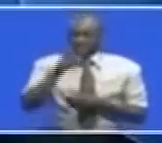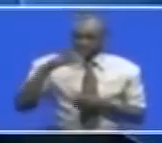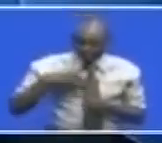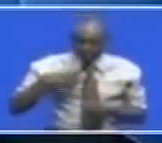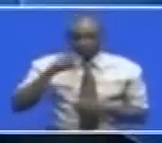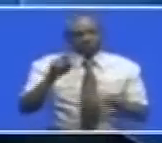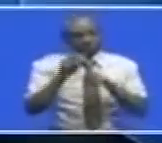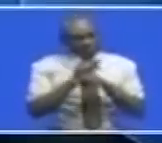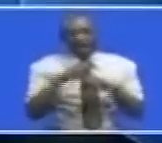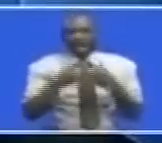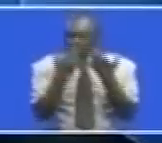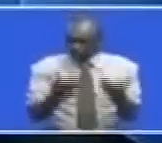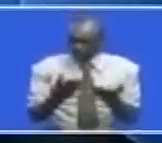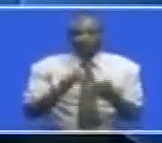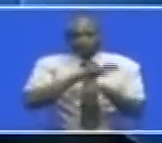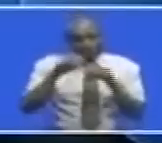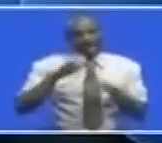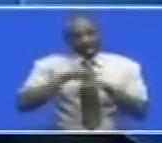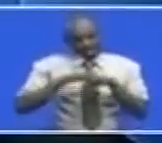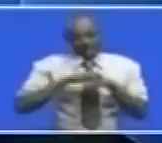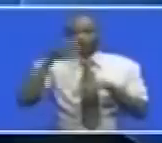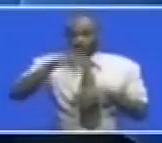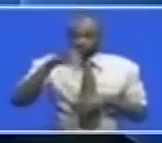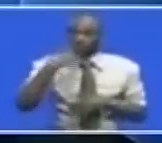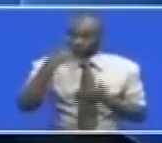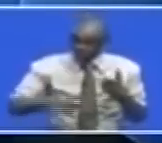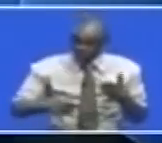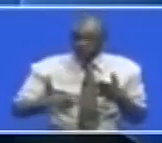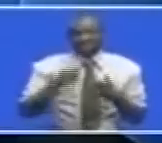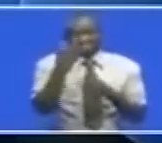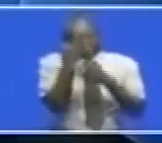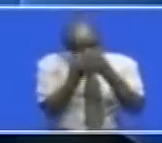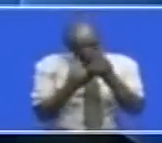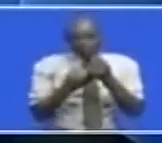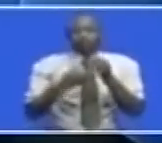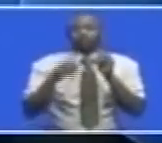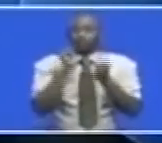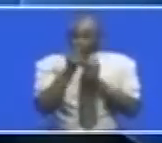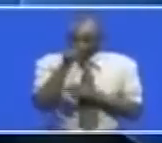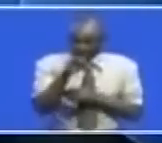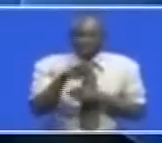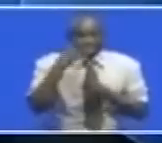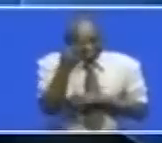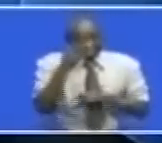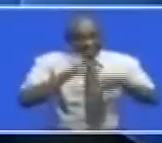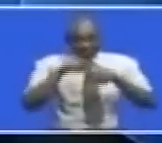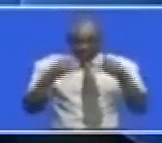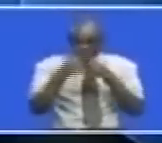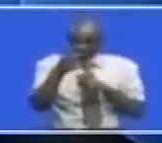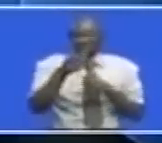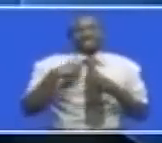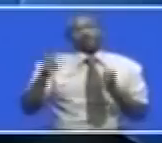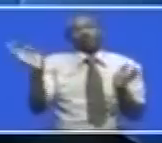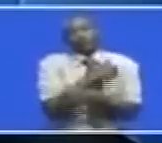year dealt a blow after All African Games host Congo scrapped off triathlon from the list of sports that were contested in the just